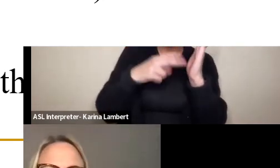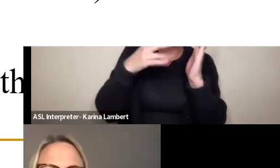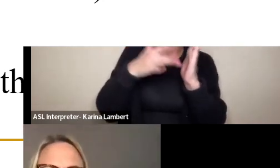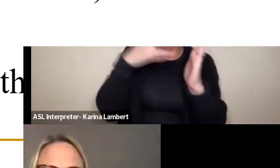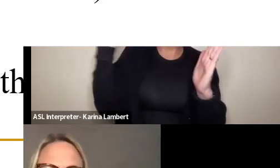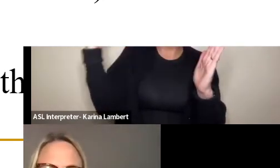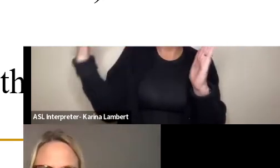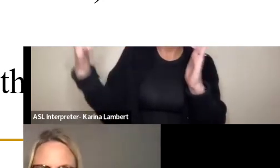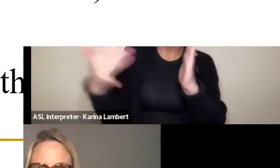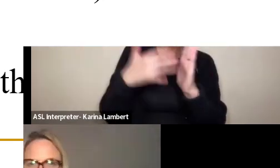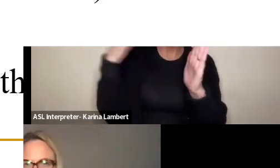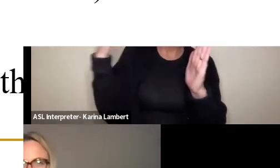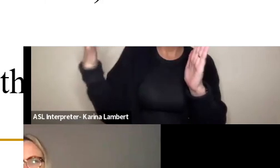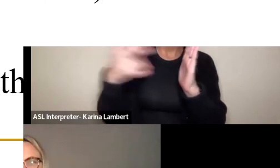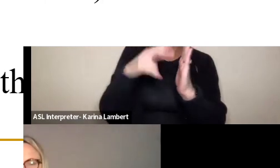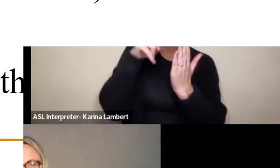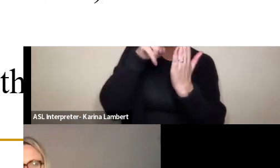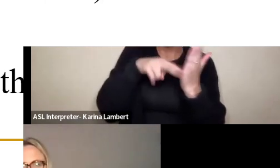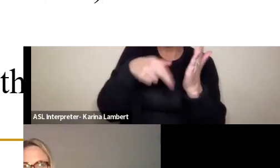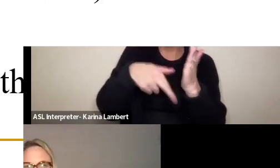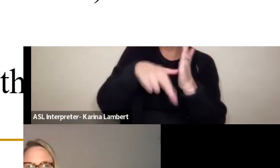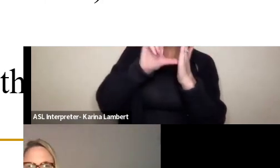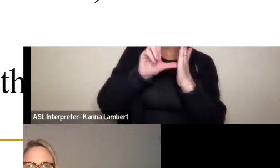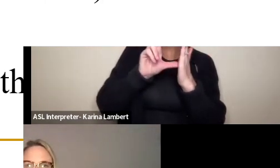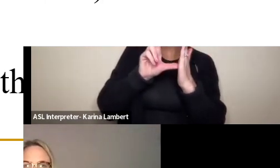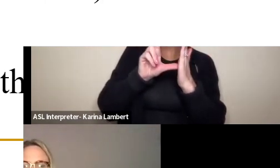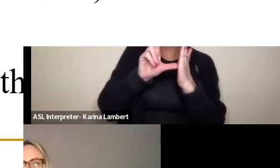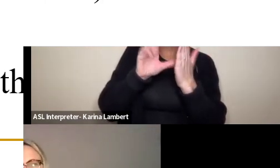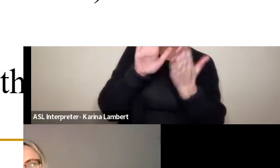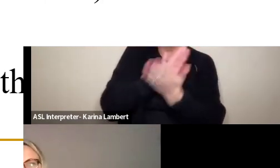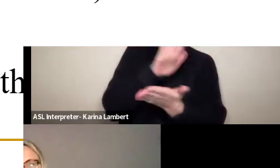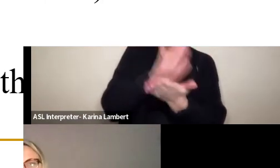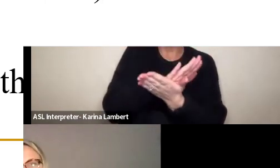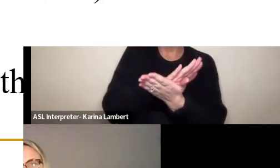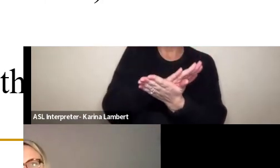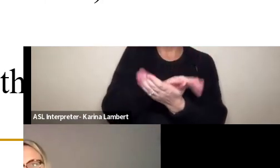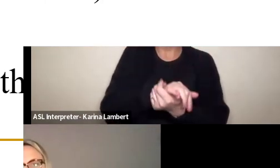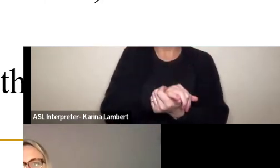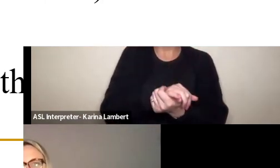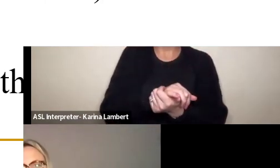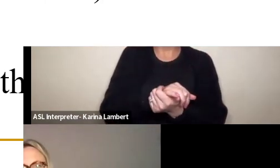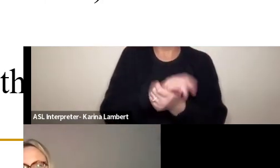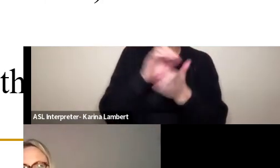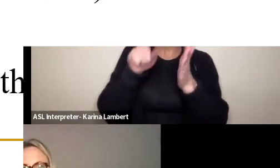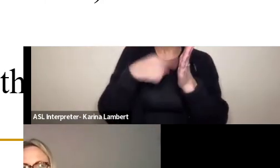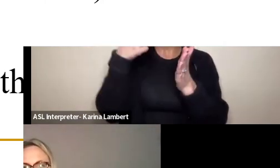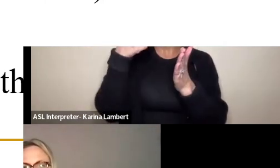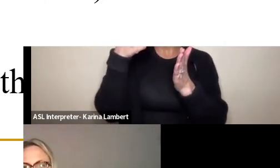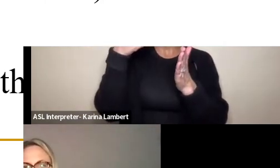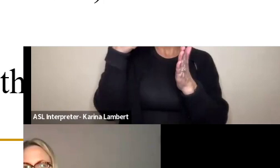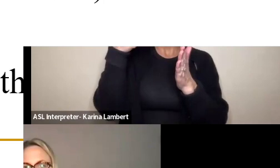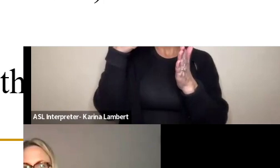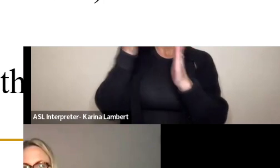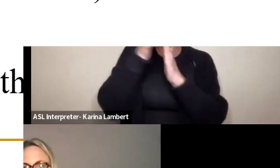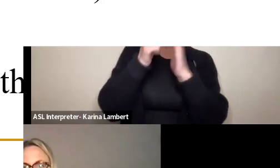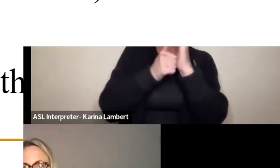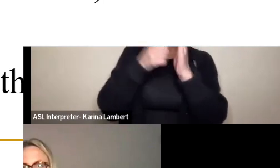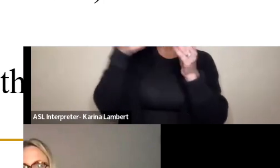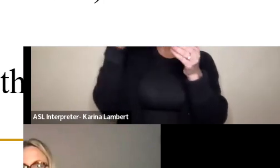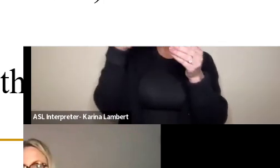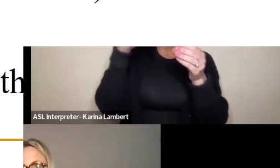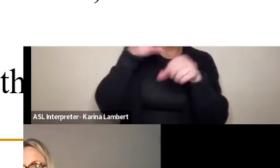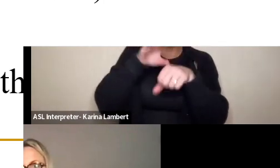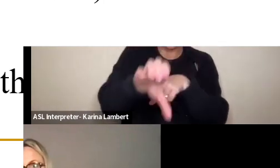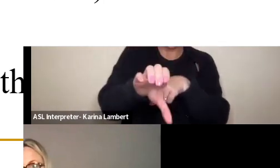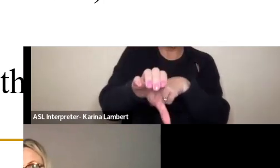living. I will also say that once that account is funded, our job as the